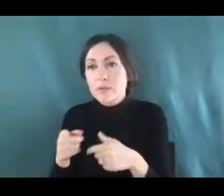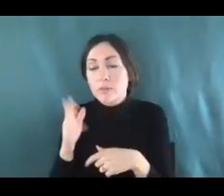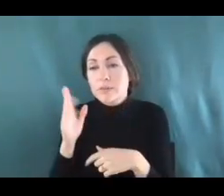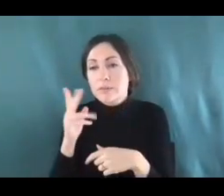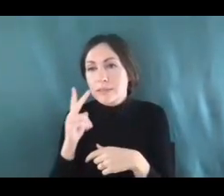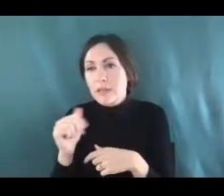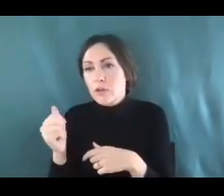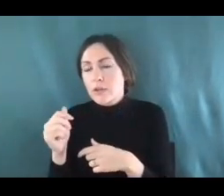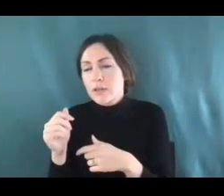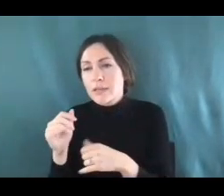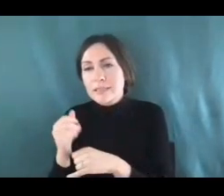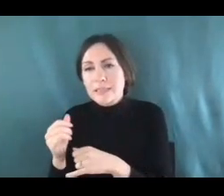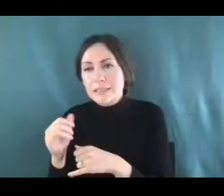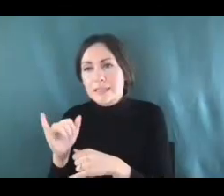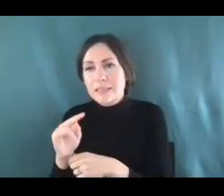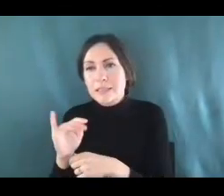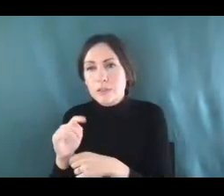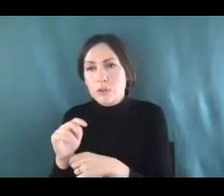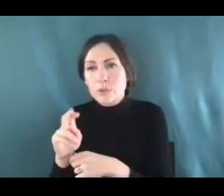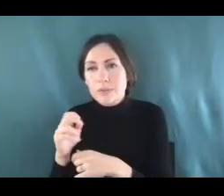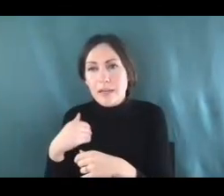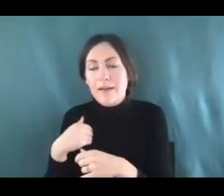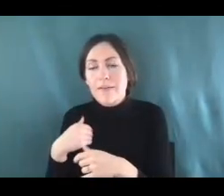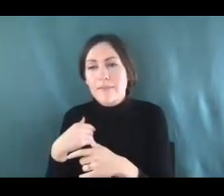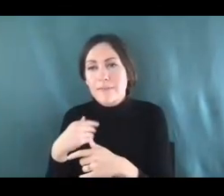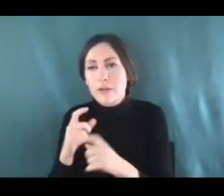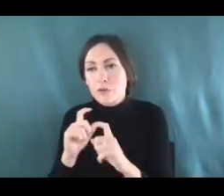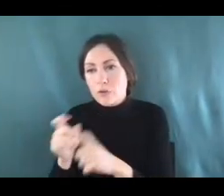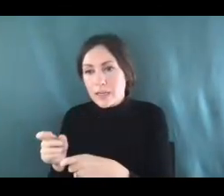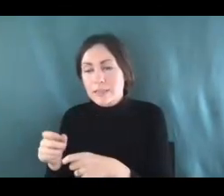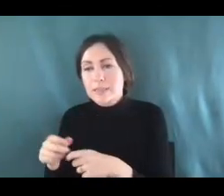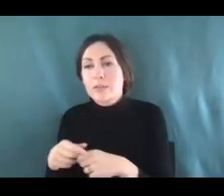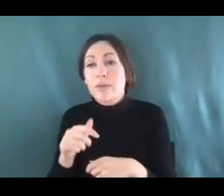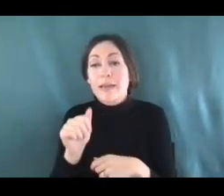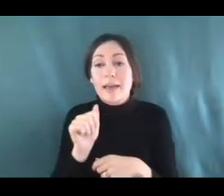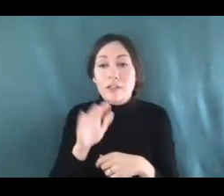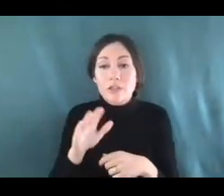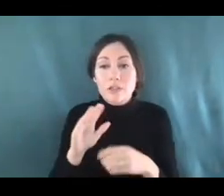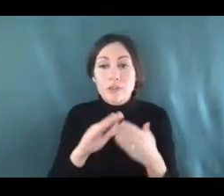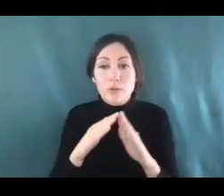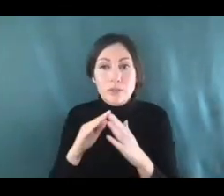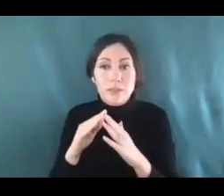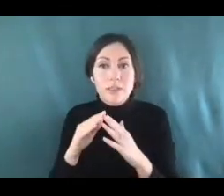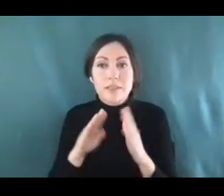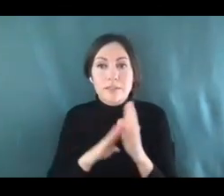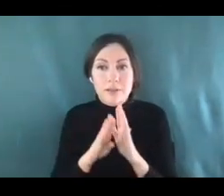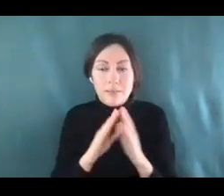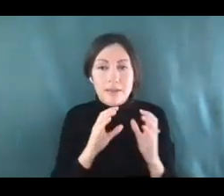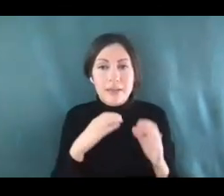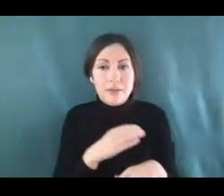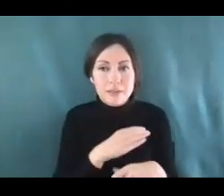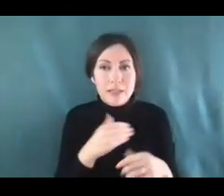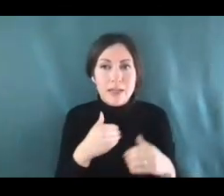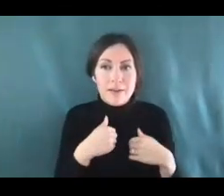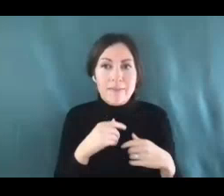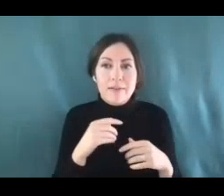a sub-grant from the Office of Traffic Safety. The Asian Community Development Council has a sub-grant from the Office of Traffic